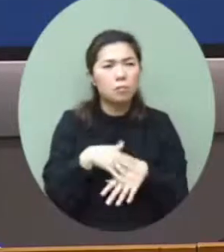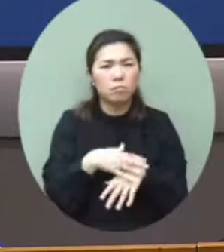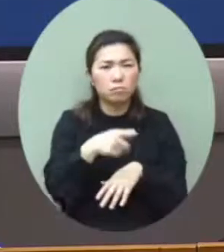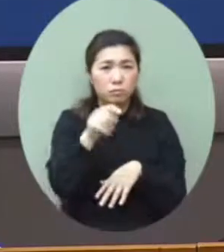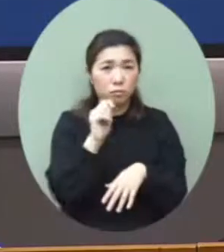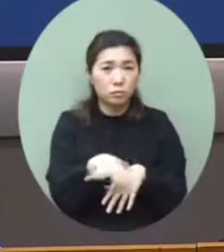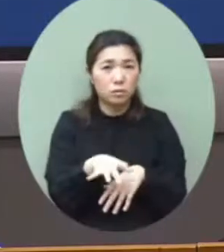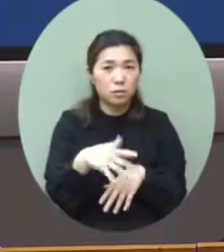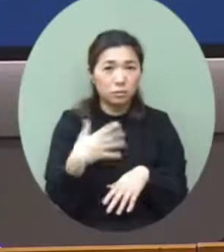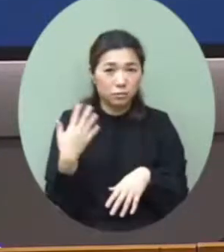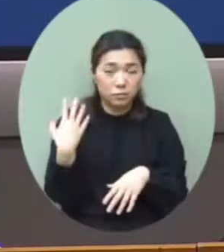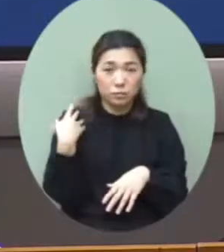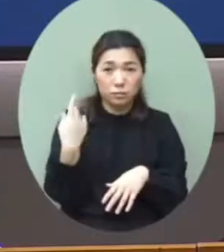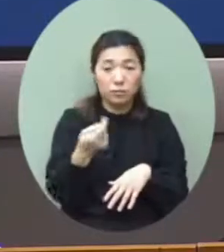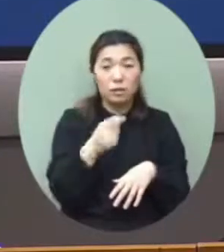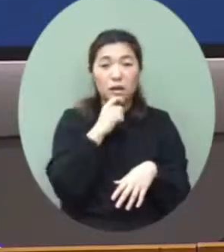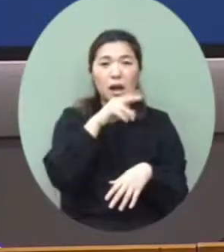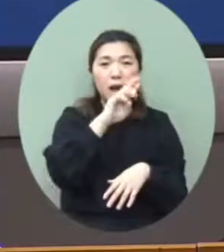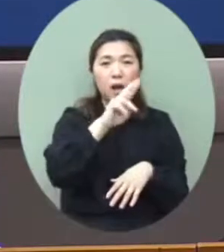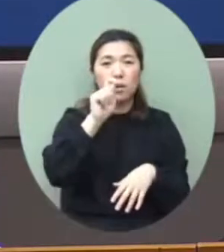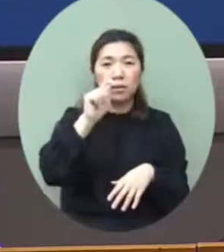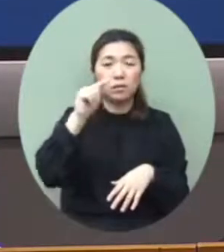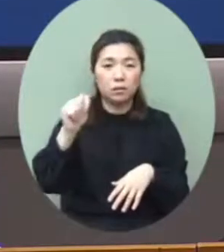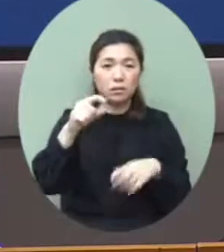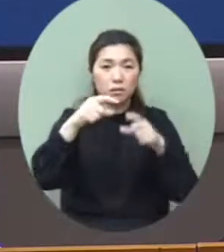the 26th, we did not